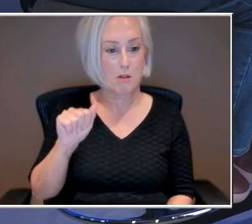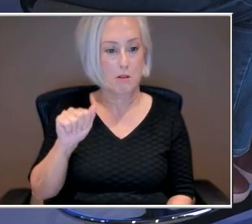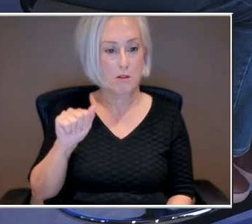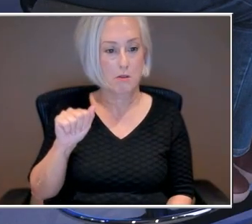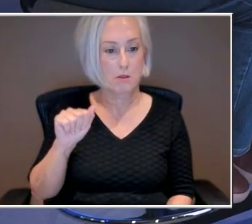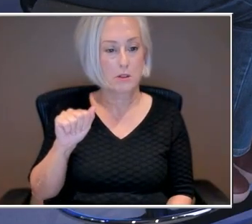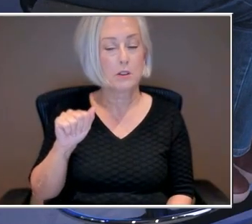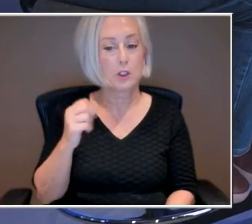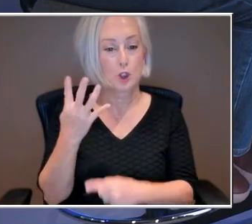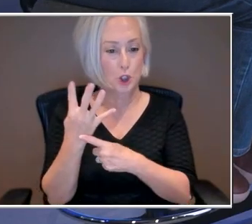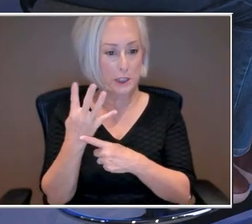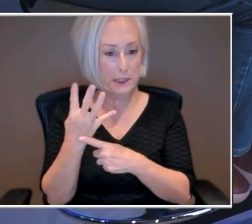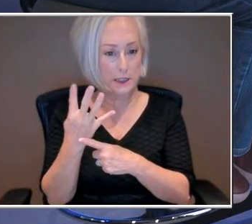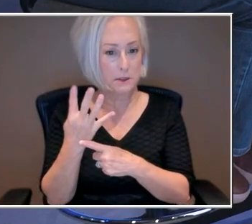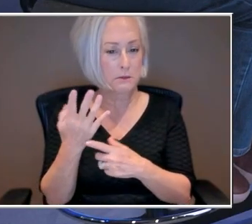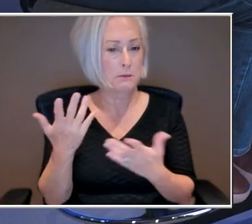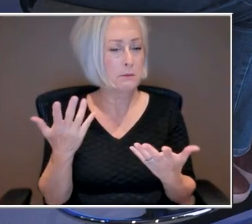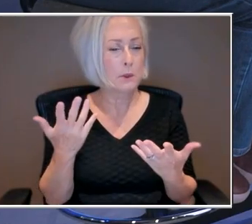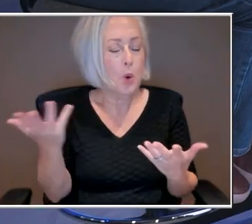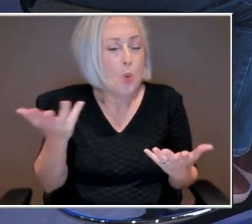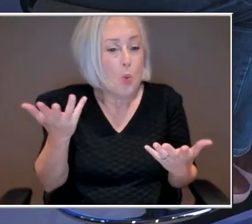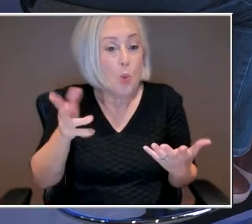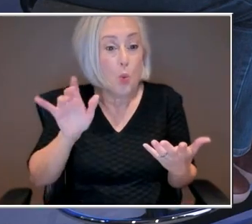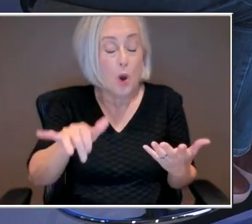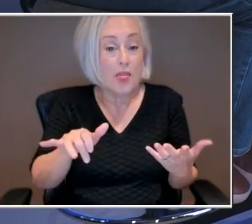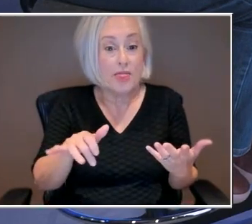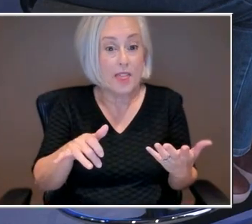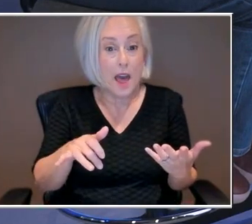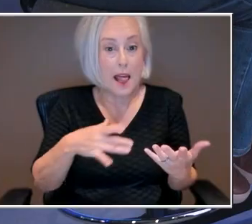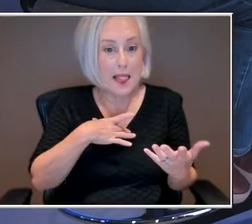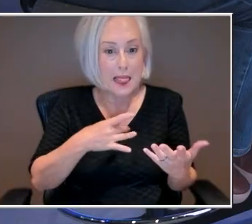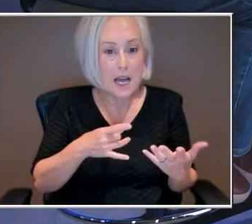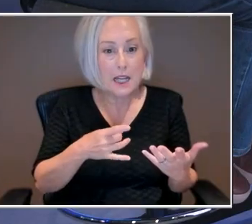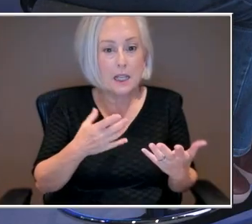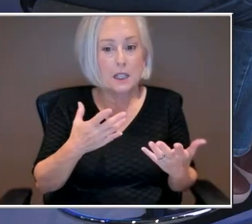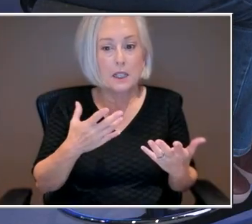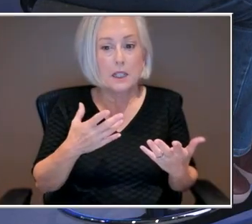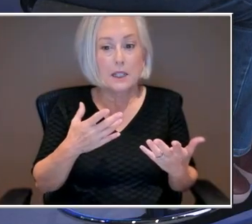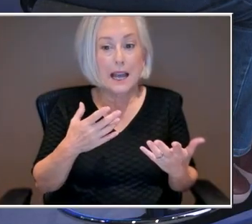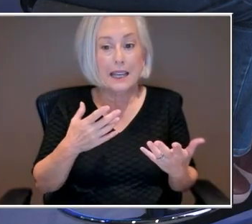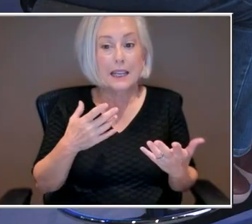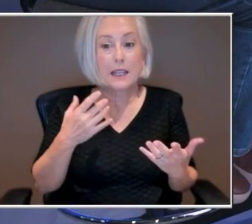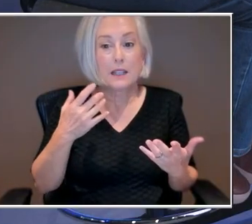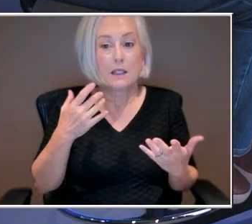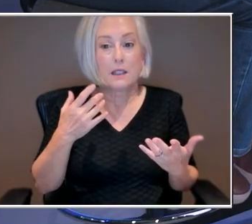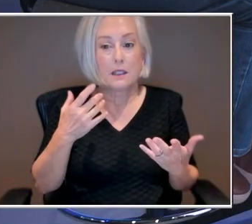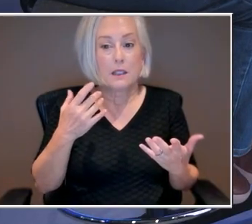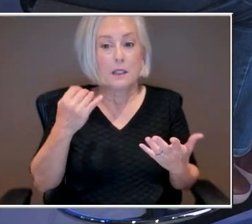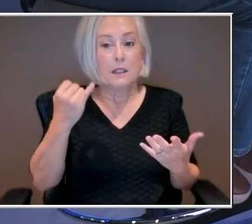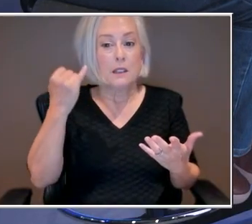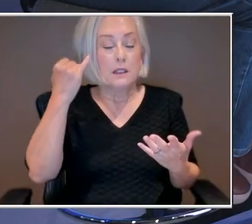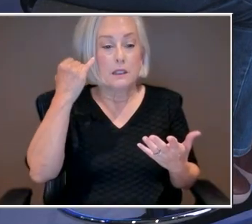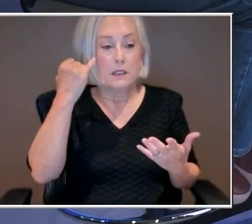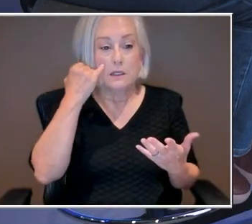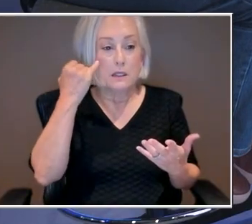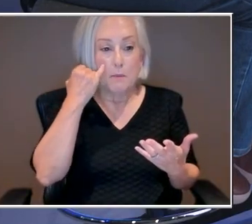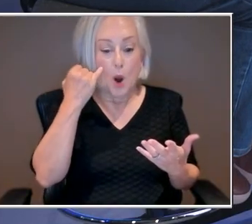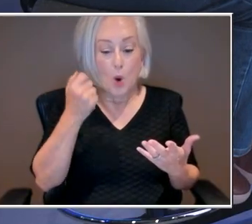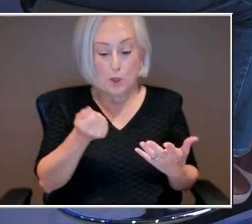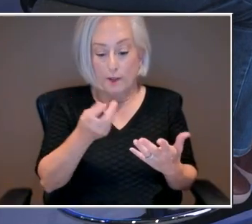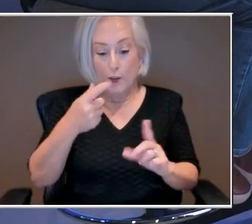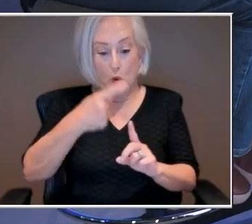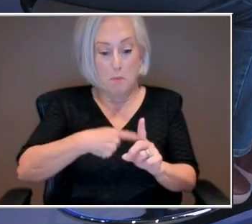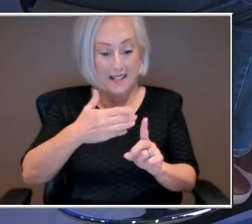I'm curious kind of what that was like, and what her surveillance would have been like over the years, assuming that she wasn't just a few months later diagnosed. Is that